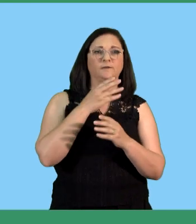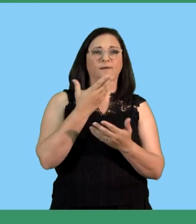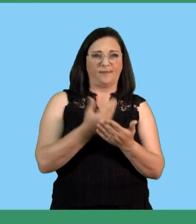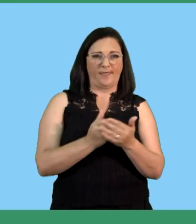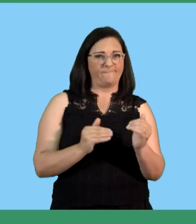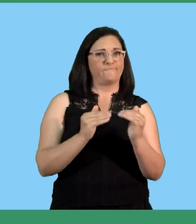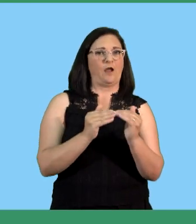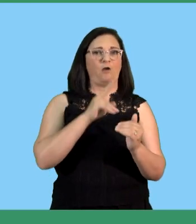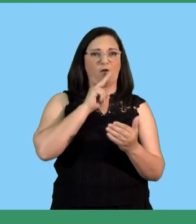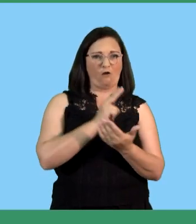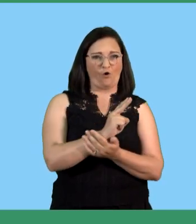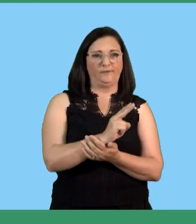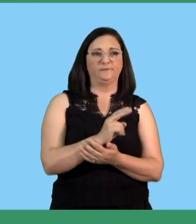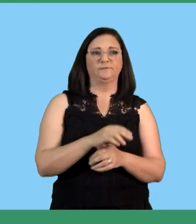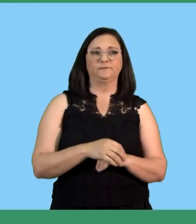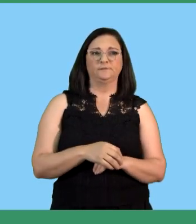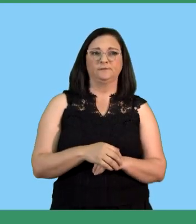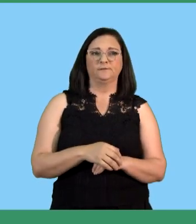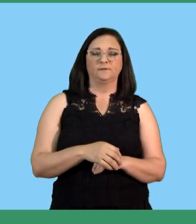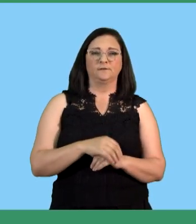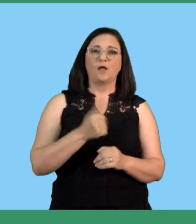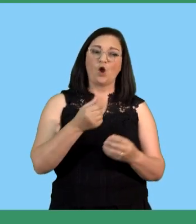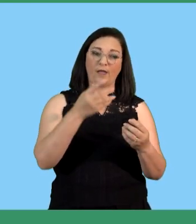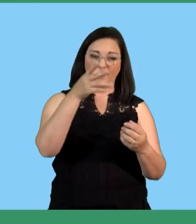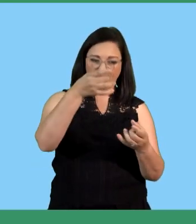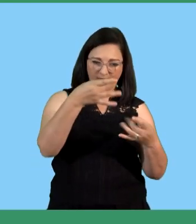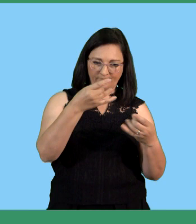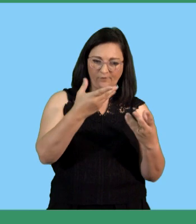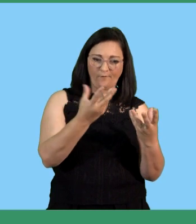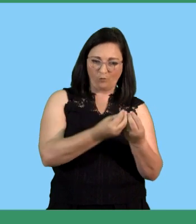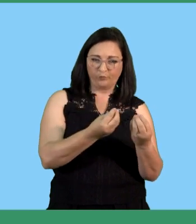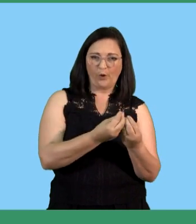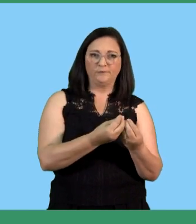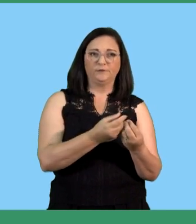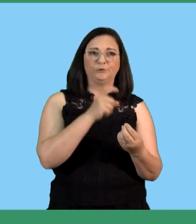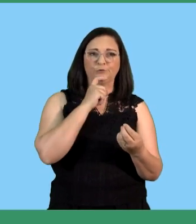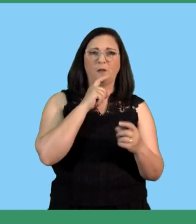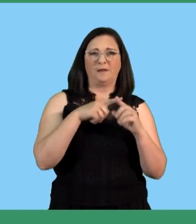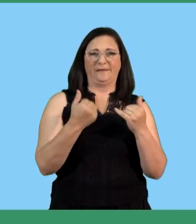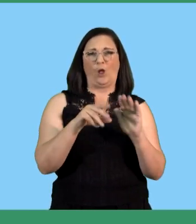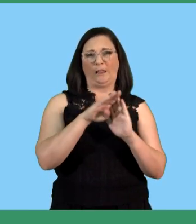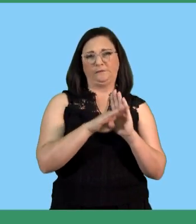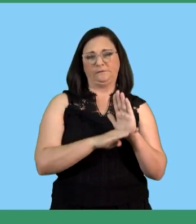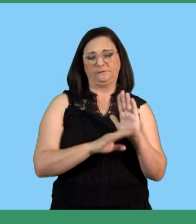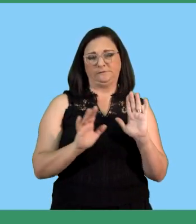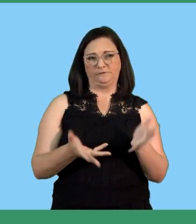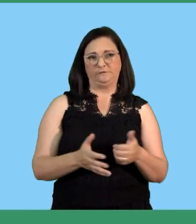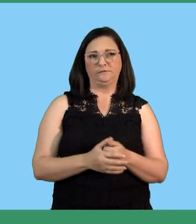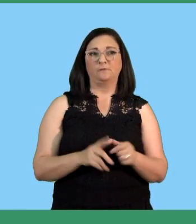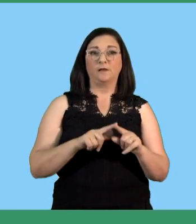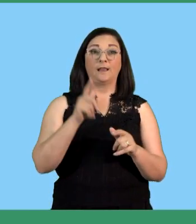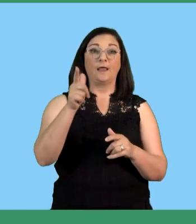confidentiality, fair and honest dealings, information about the product and agreement. So here we are just listing them, but you will see we're just